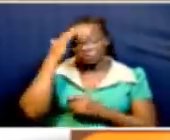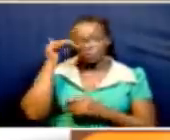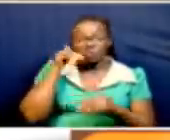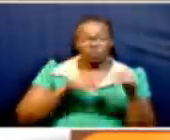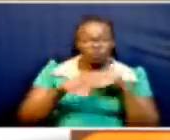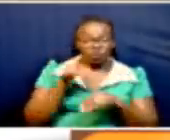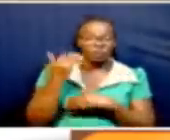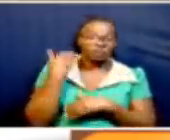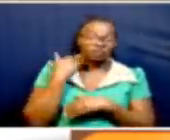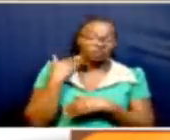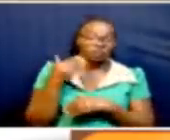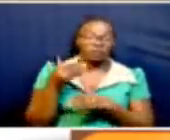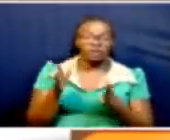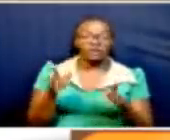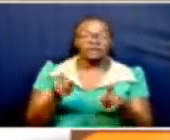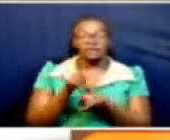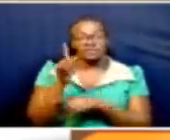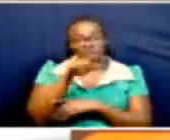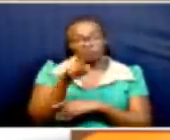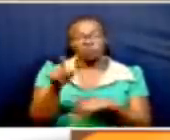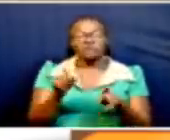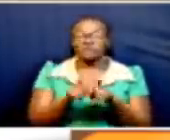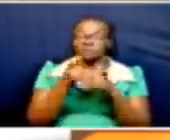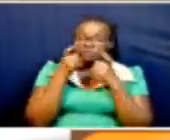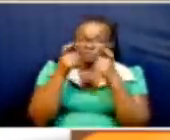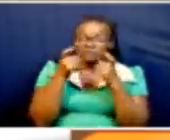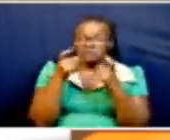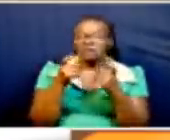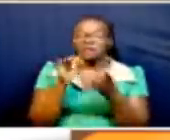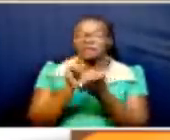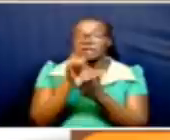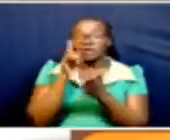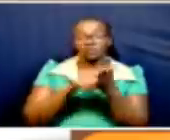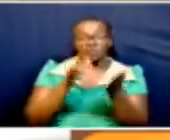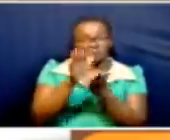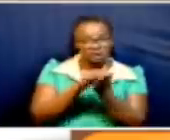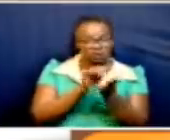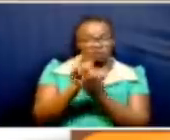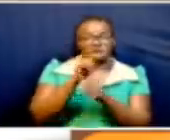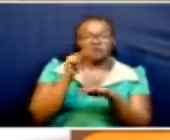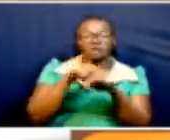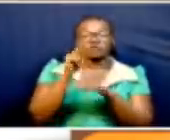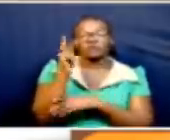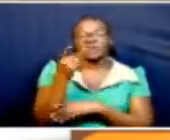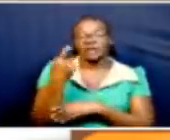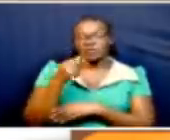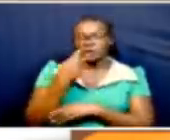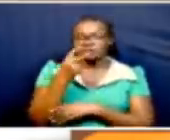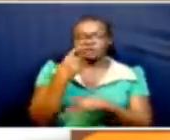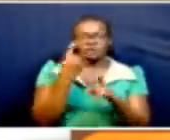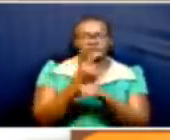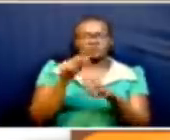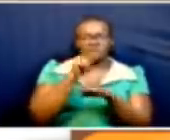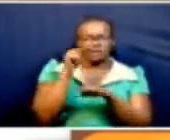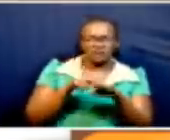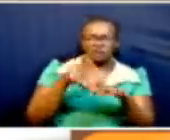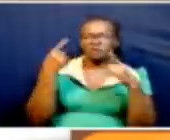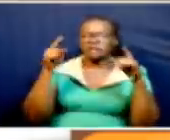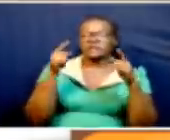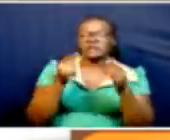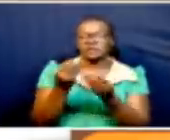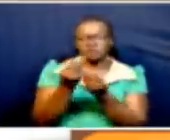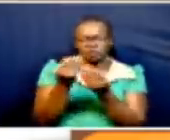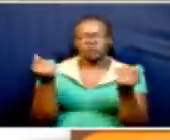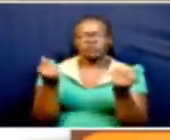it's also a sin. It is immoral. This is what is destroying this nation. We've seen nations succeeding in fighting